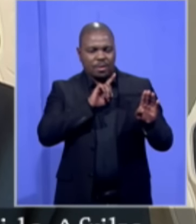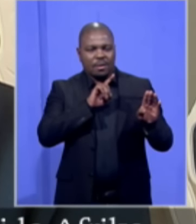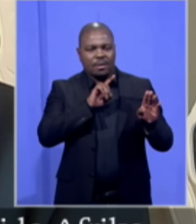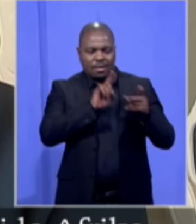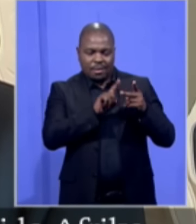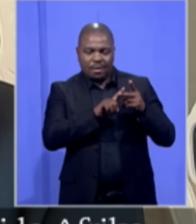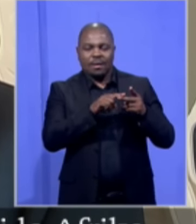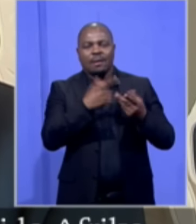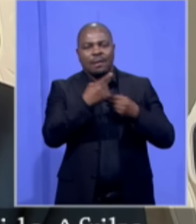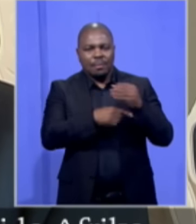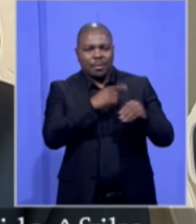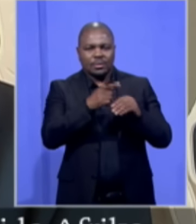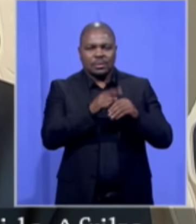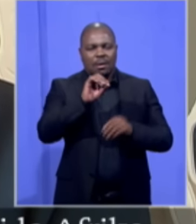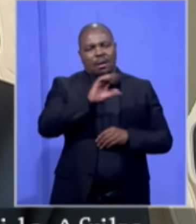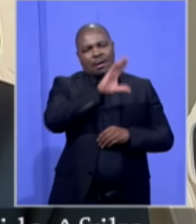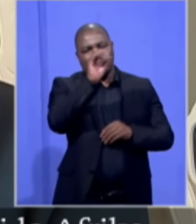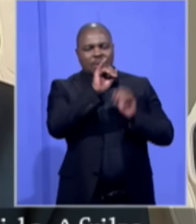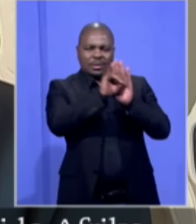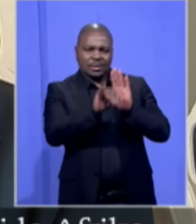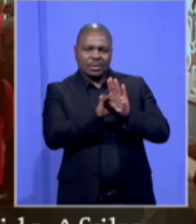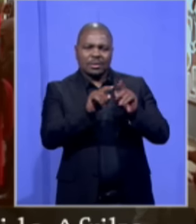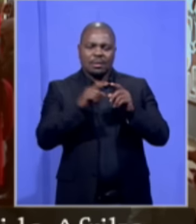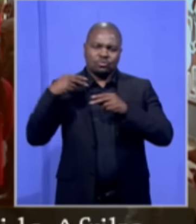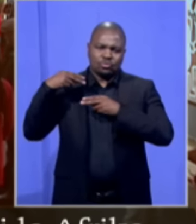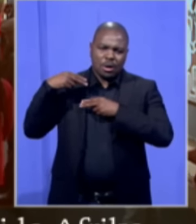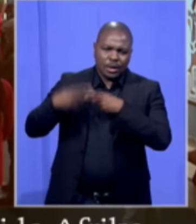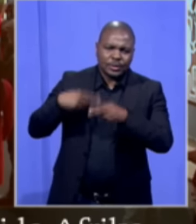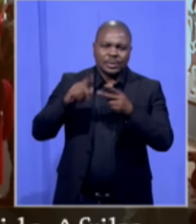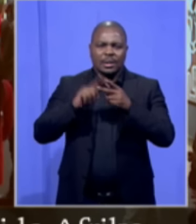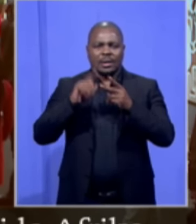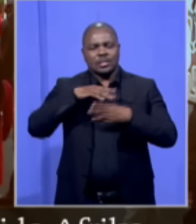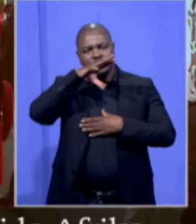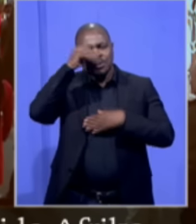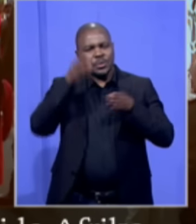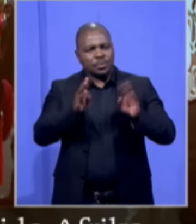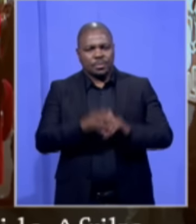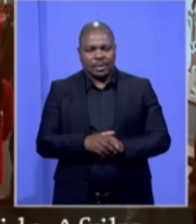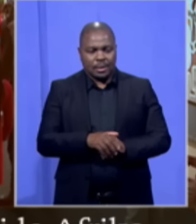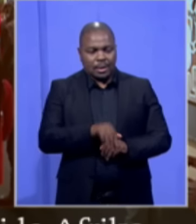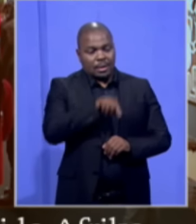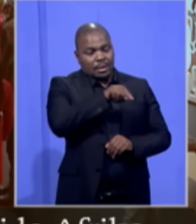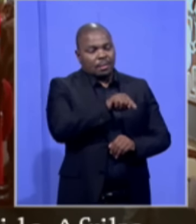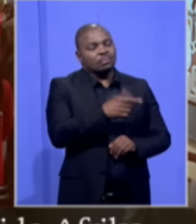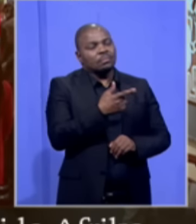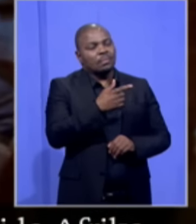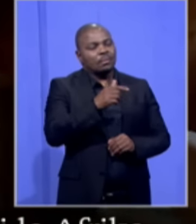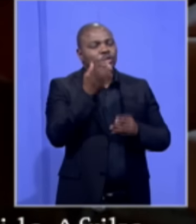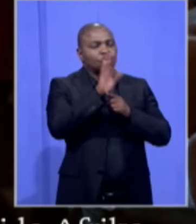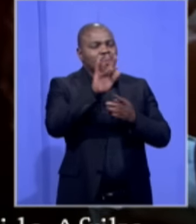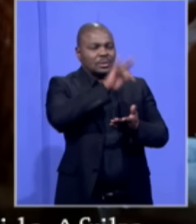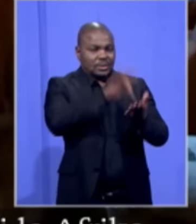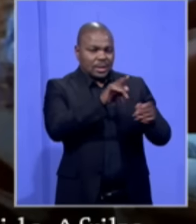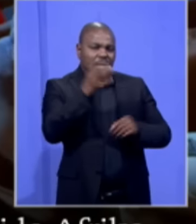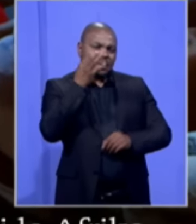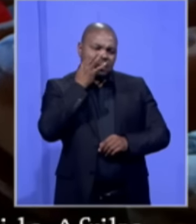identity, African heritage, African spirituality. William Humphrey Art Gallery ya re dipontsho di